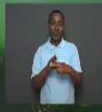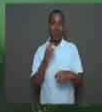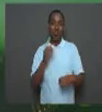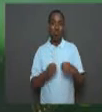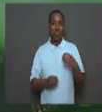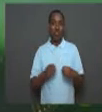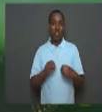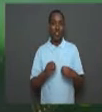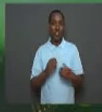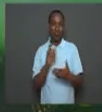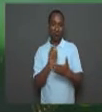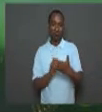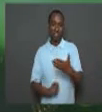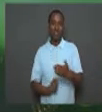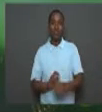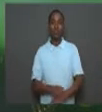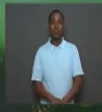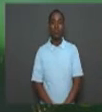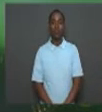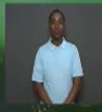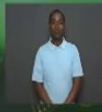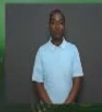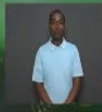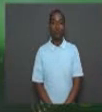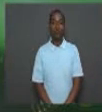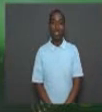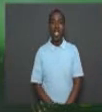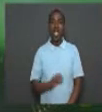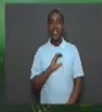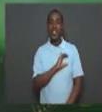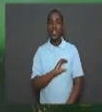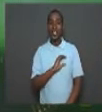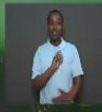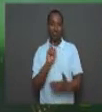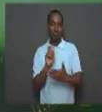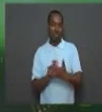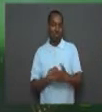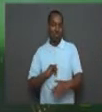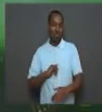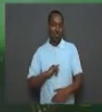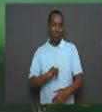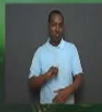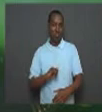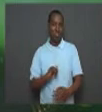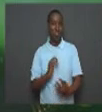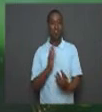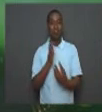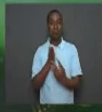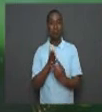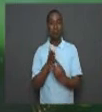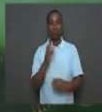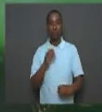organism in a list. List the characteristic that is similar between